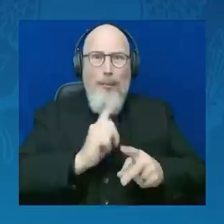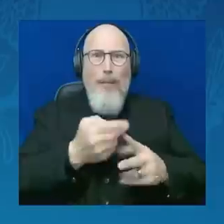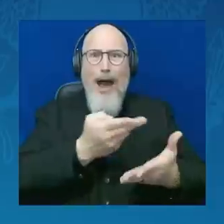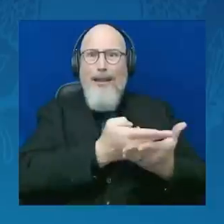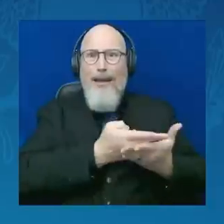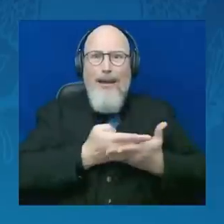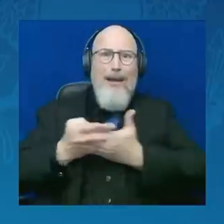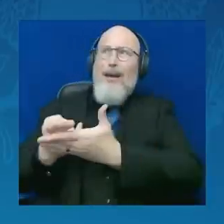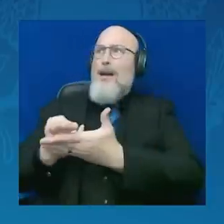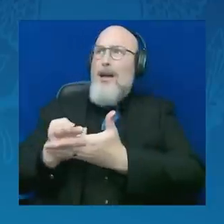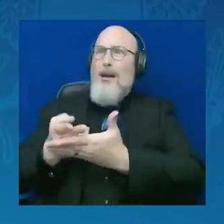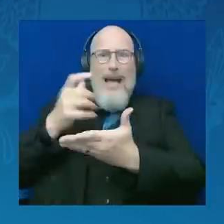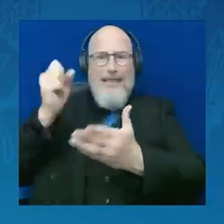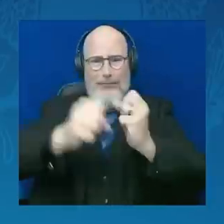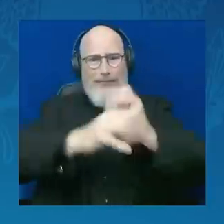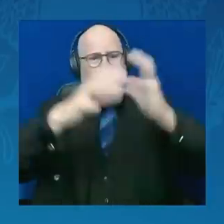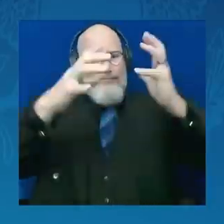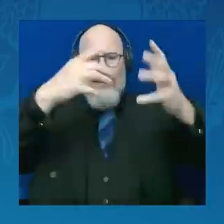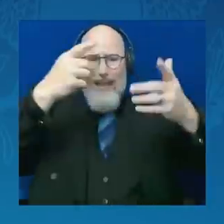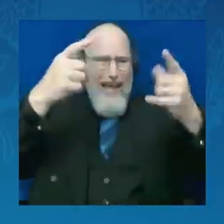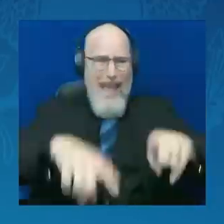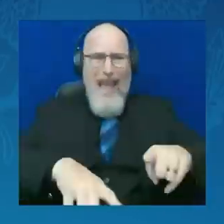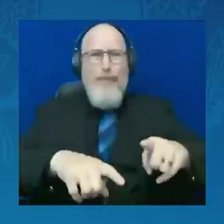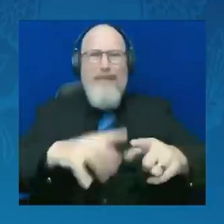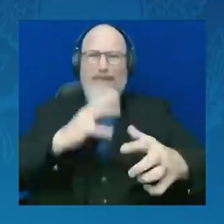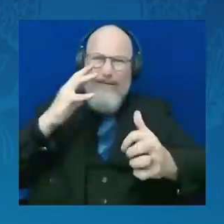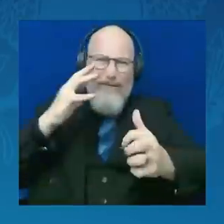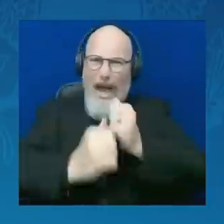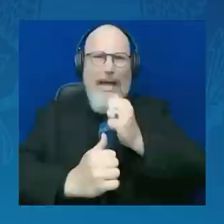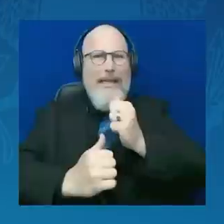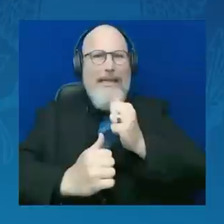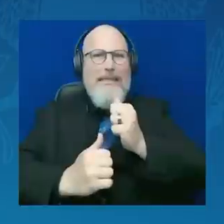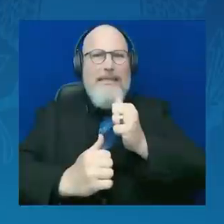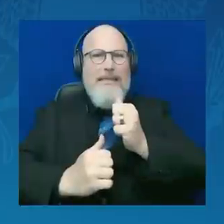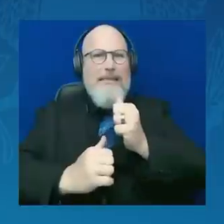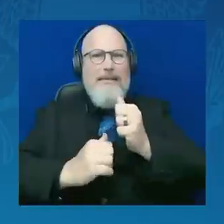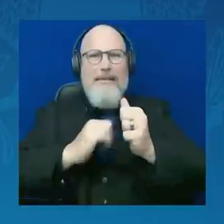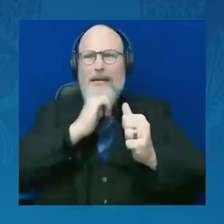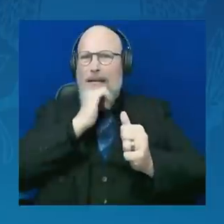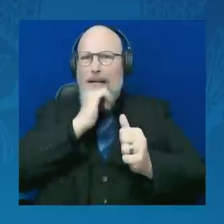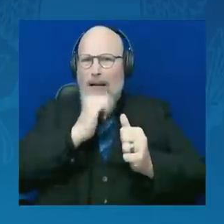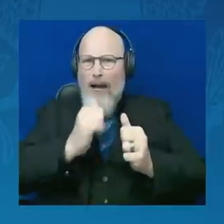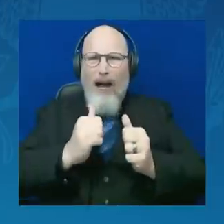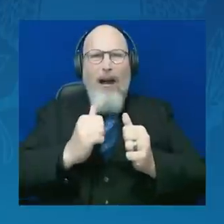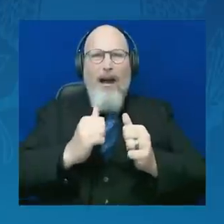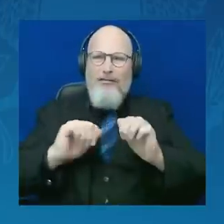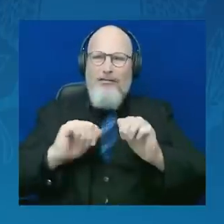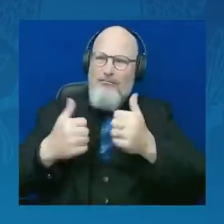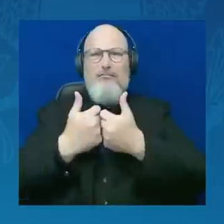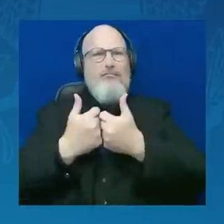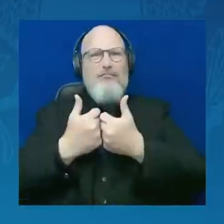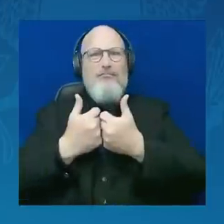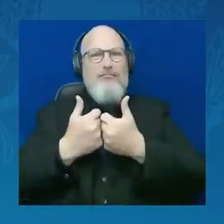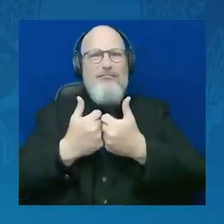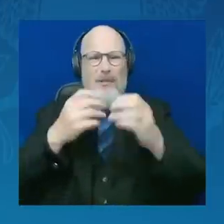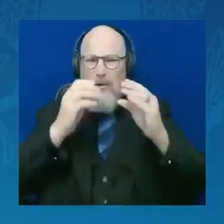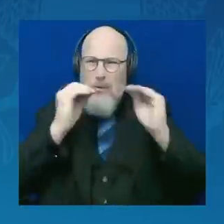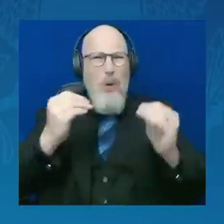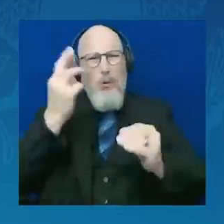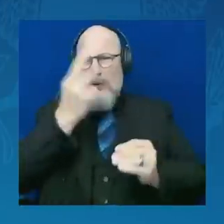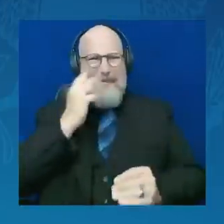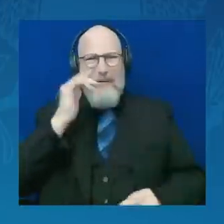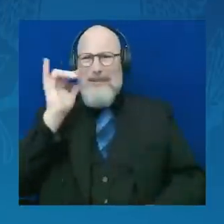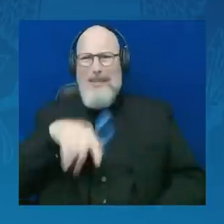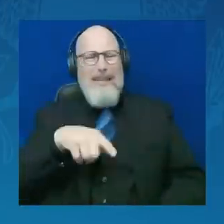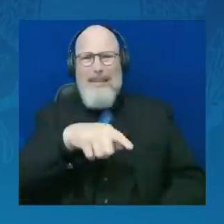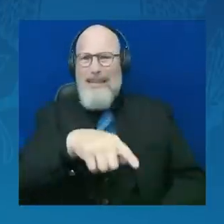unprovoked, unjustified. I am here in Poland as an expression of